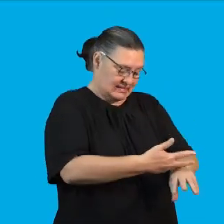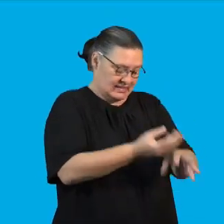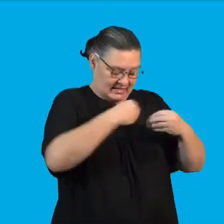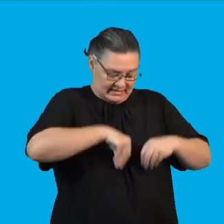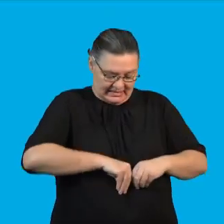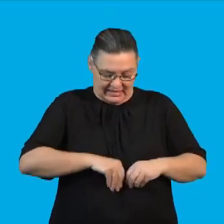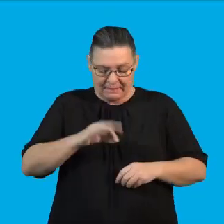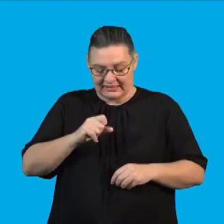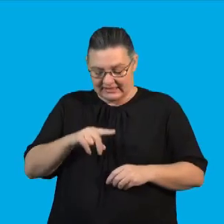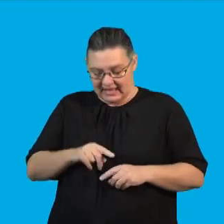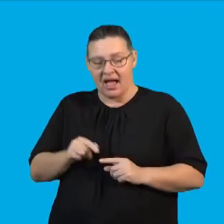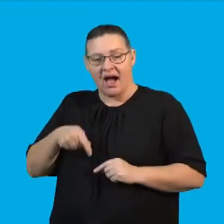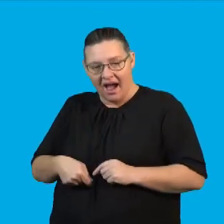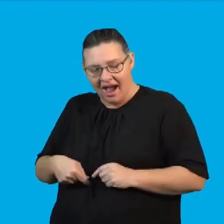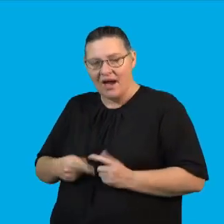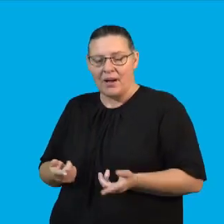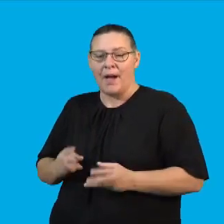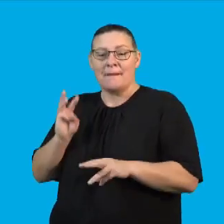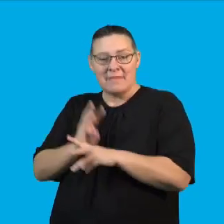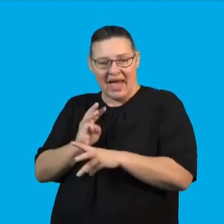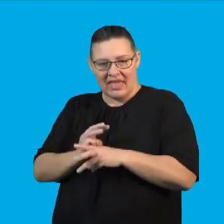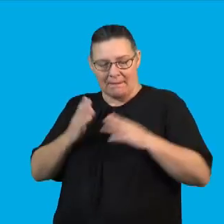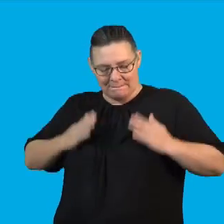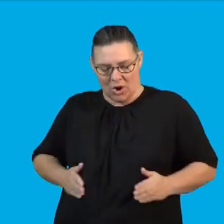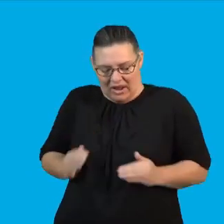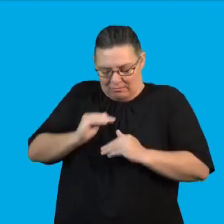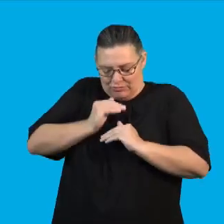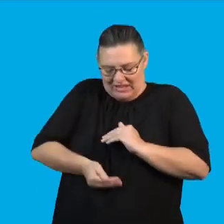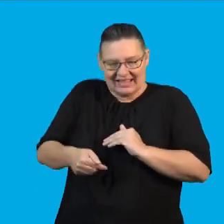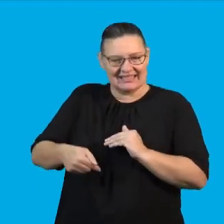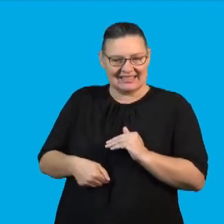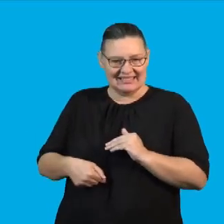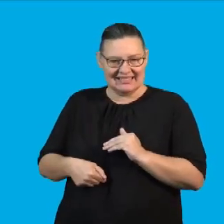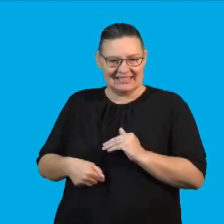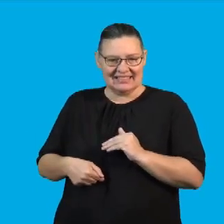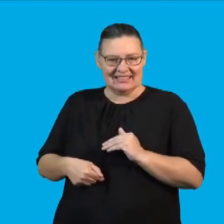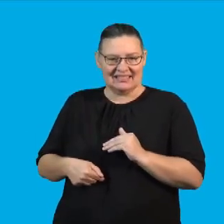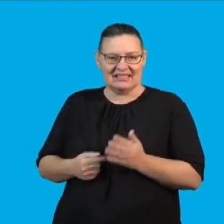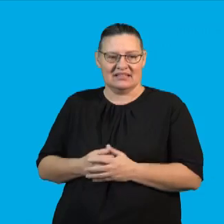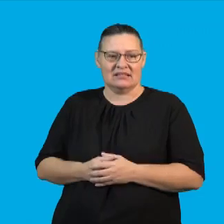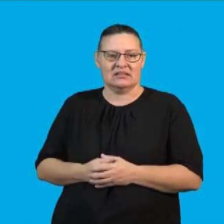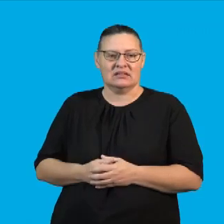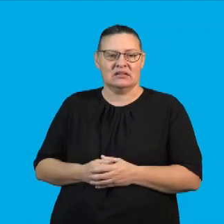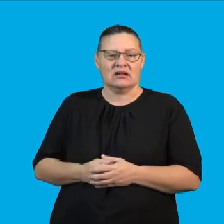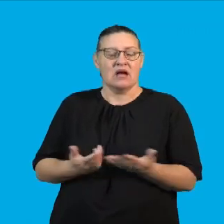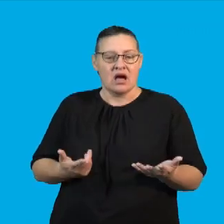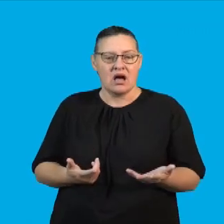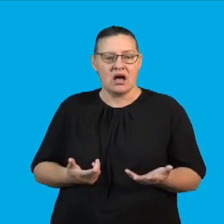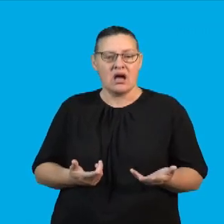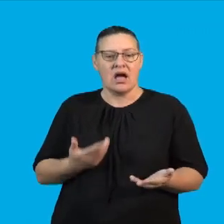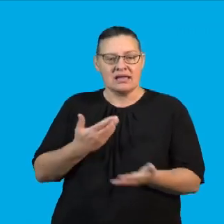mother's blood, and it's well protected by mother and can run away from